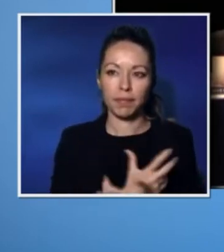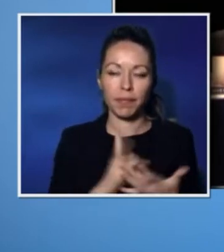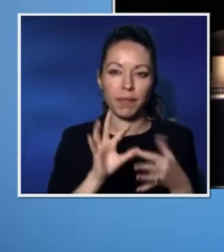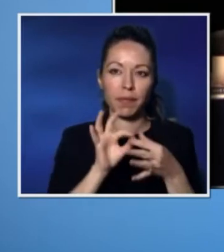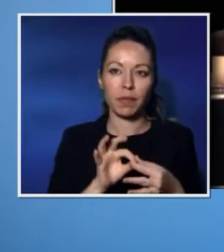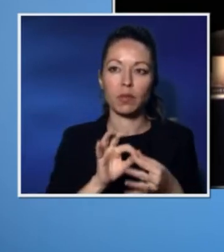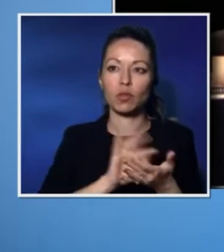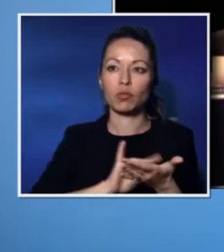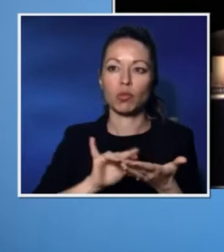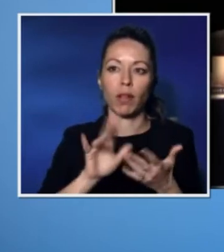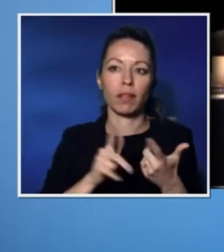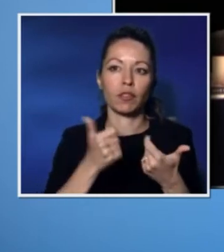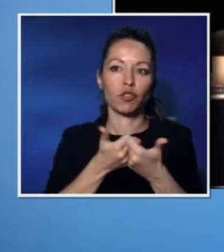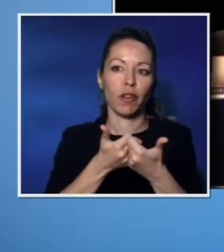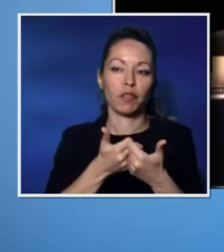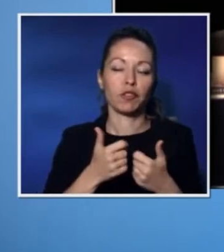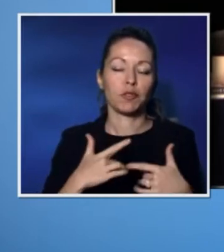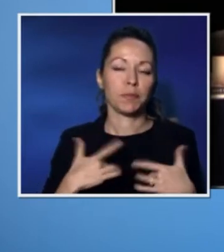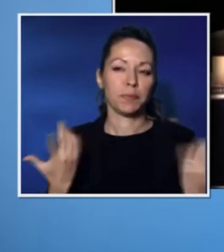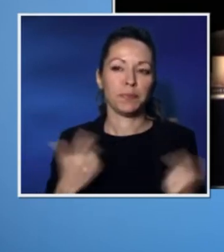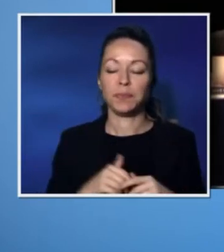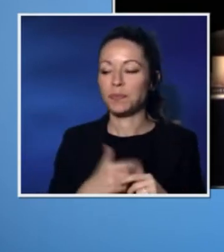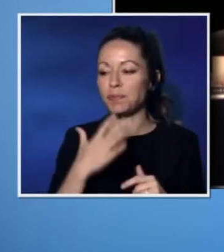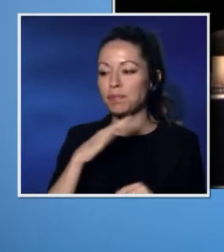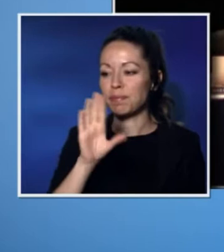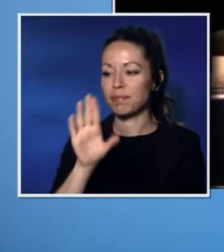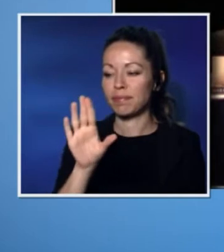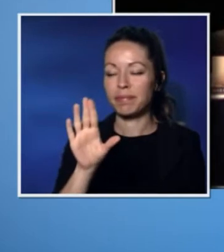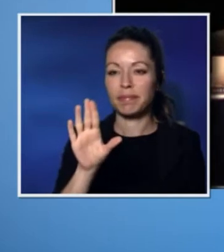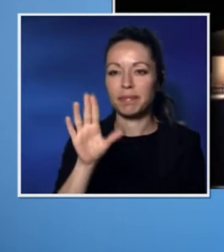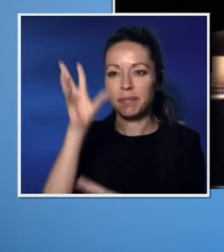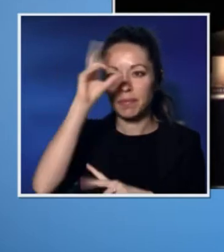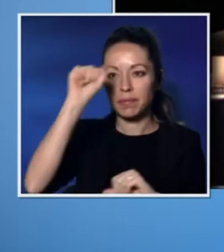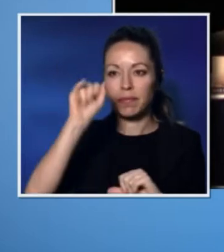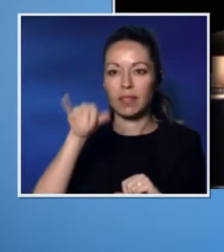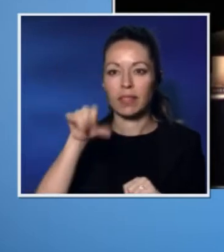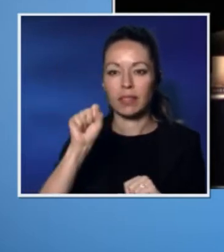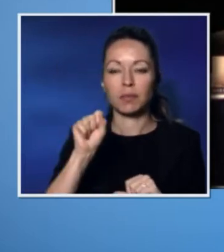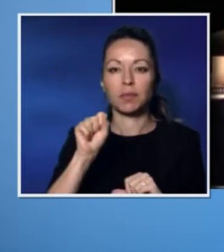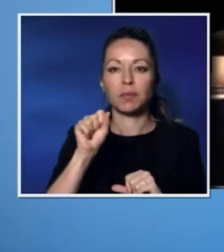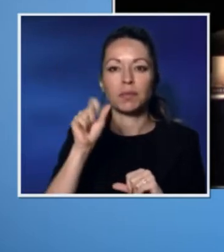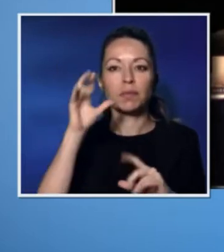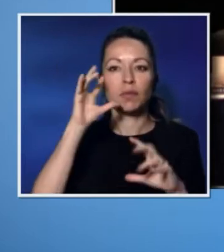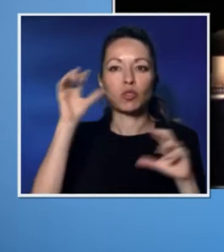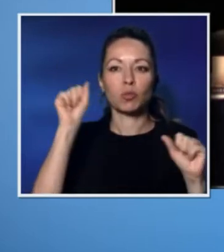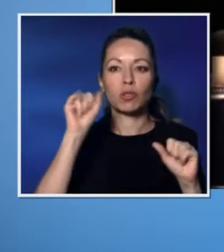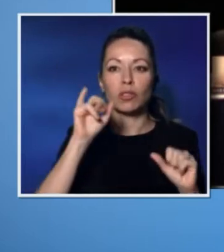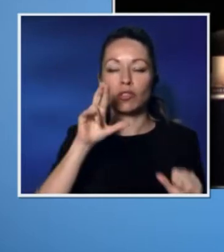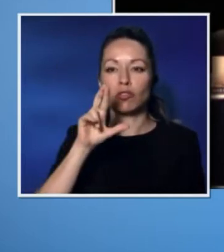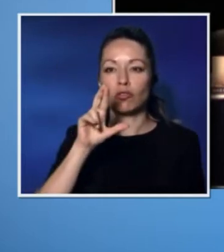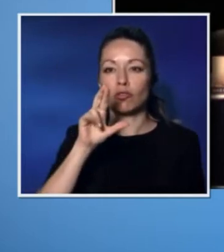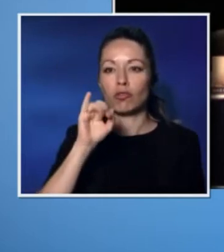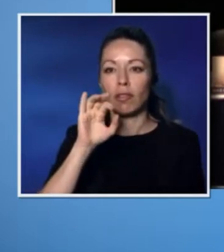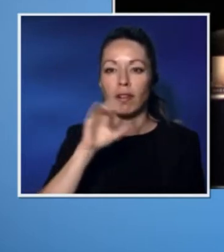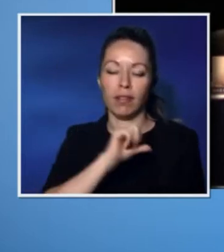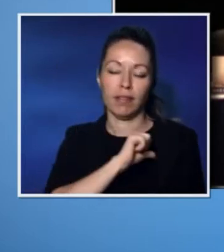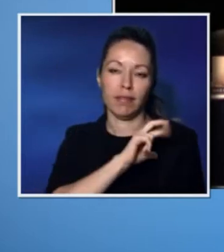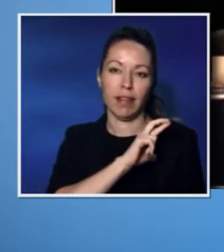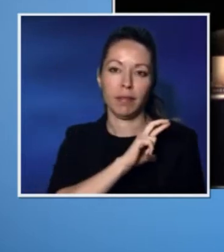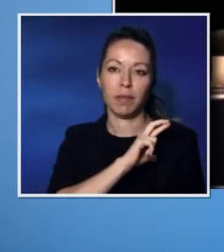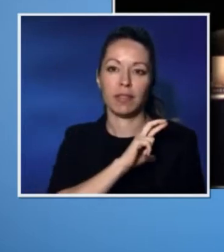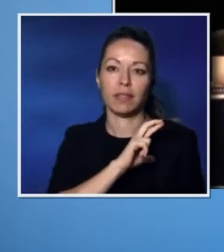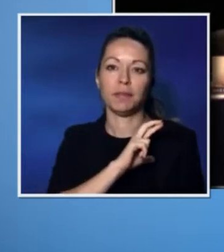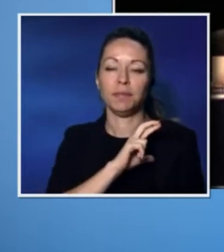Challenge. Good afternoon, Board President Sims, Superintendent Reichman, Dr. Rex, and members of the Board.